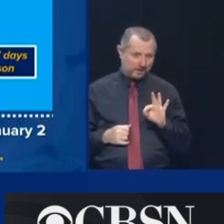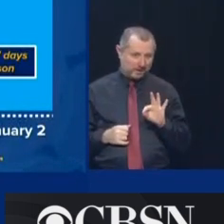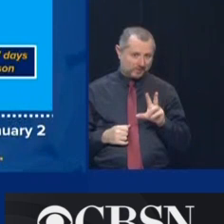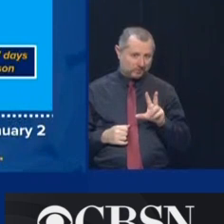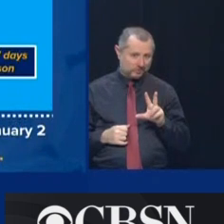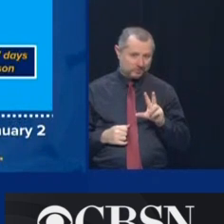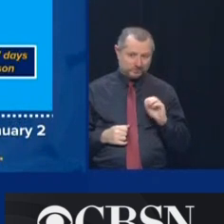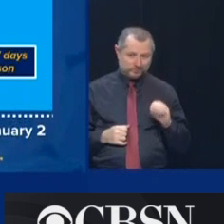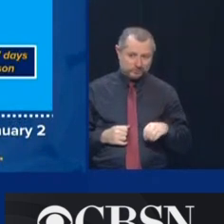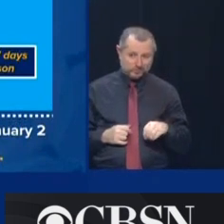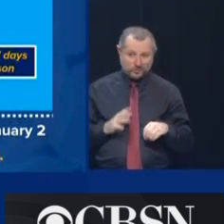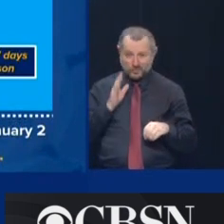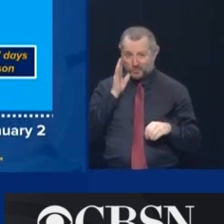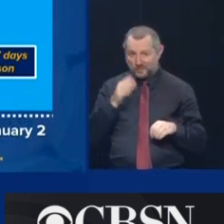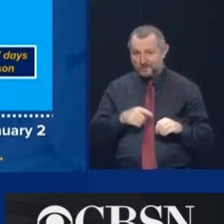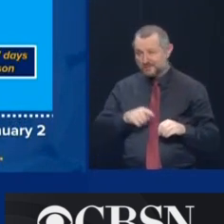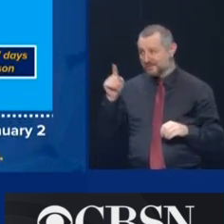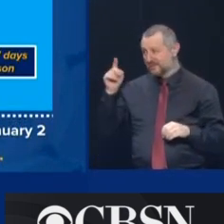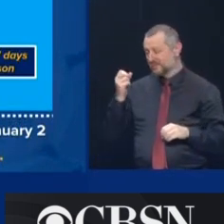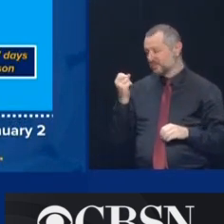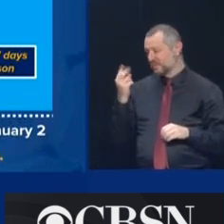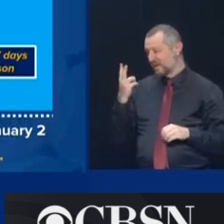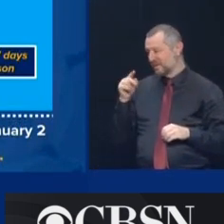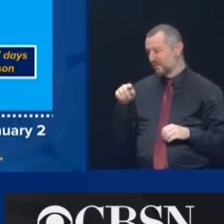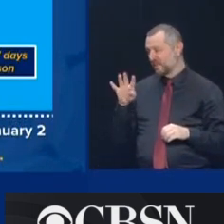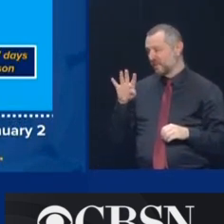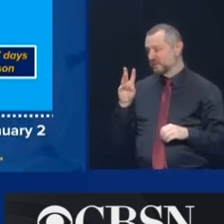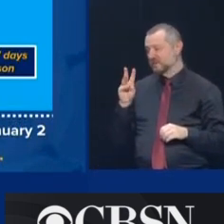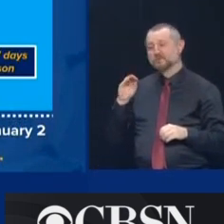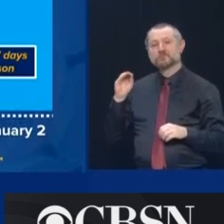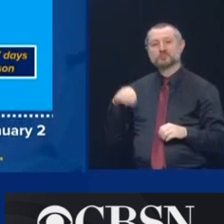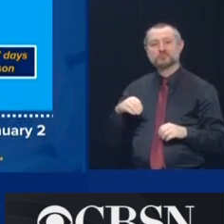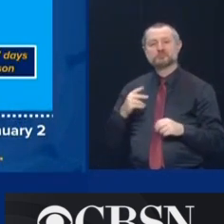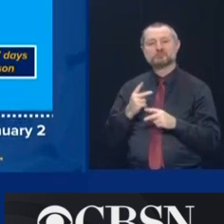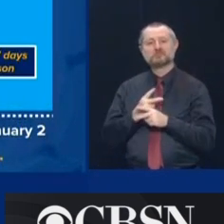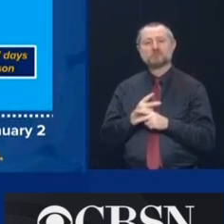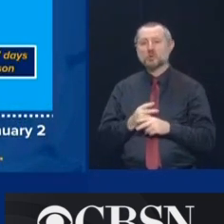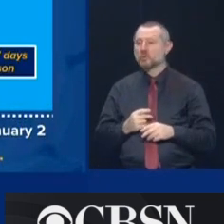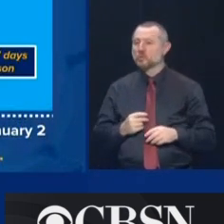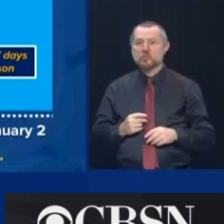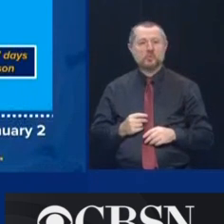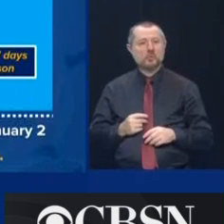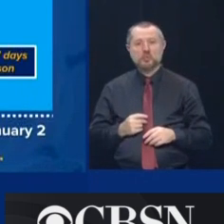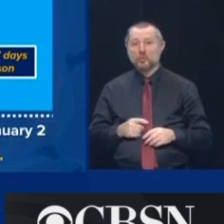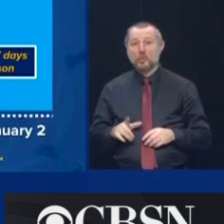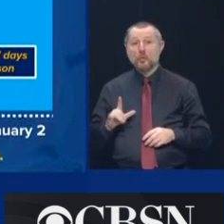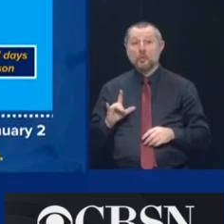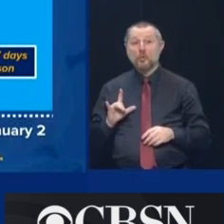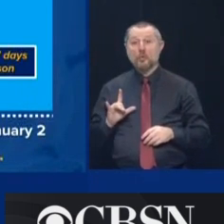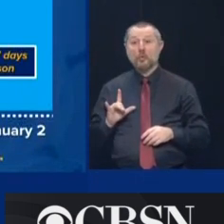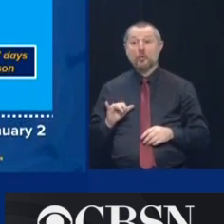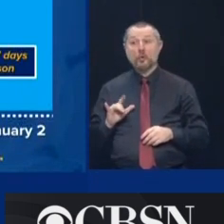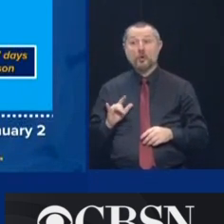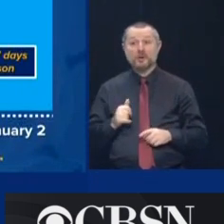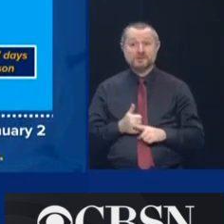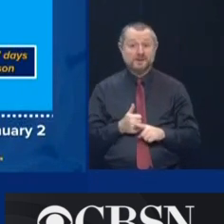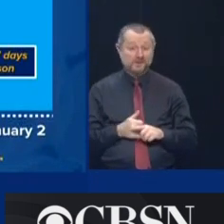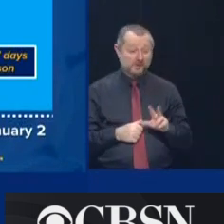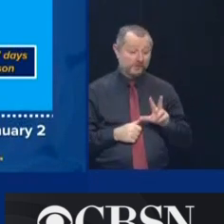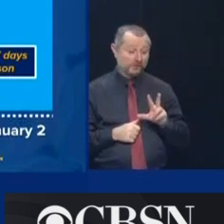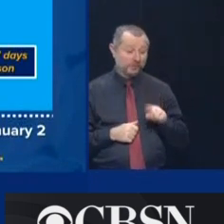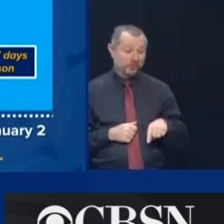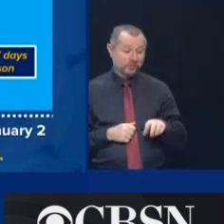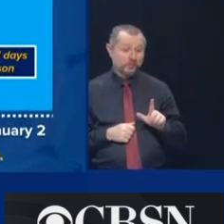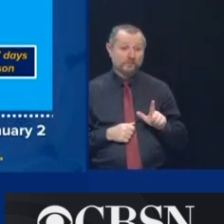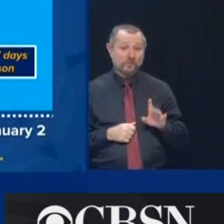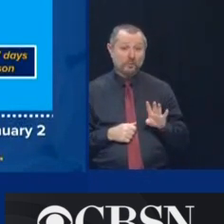go to 12% positivity. That's a problem. Long Island today has 3%